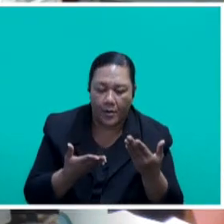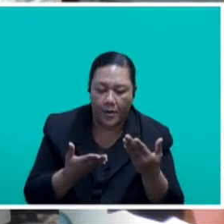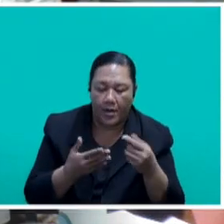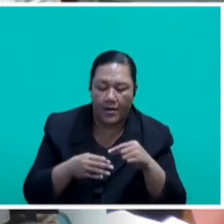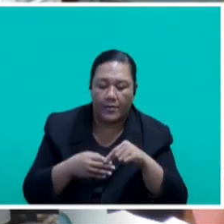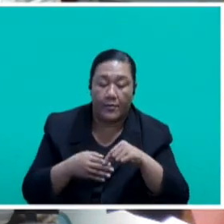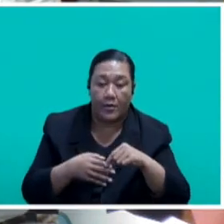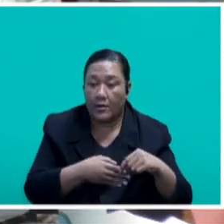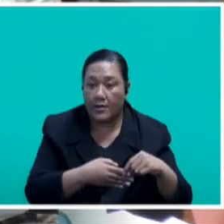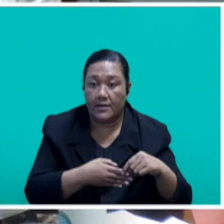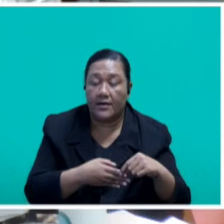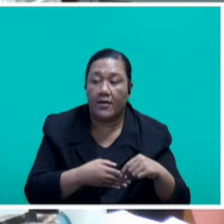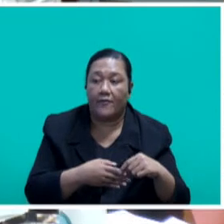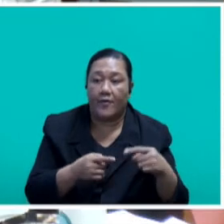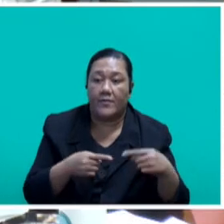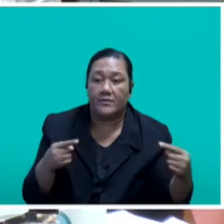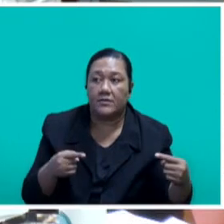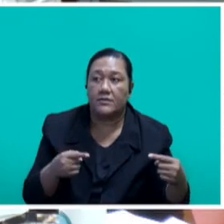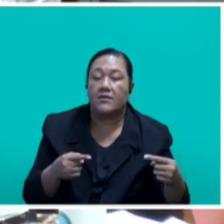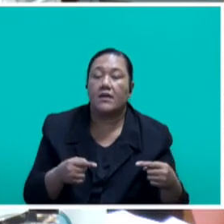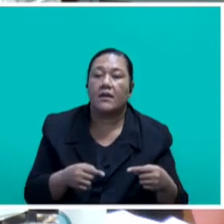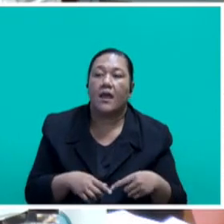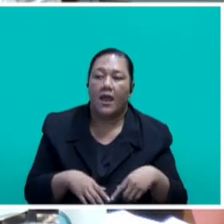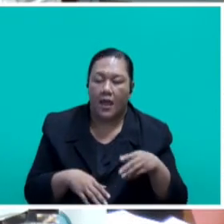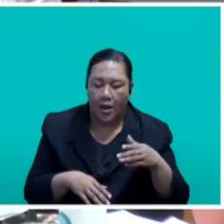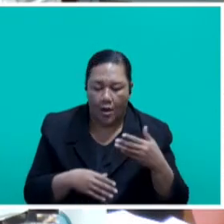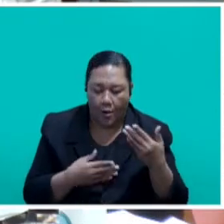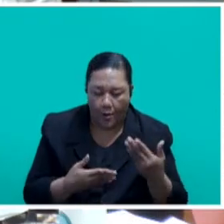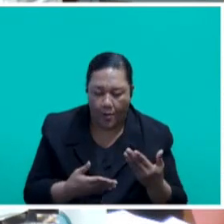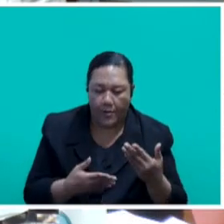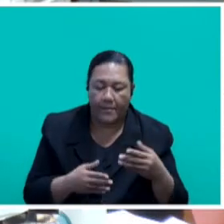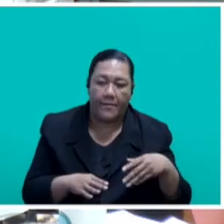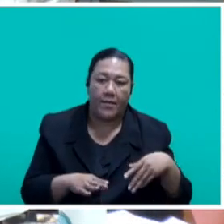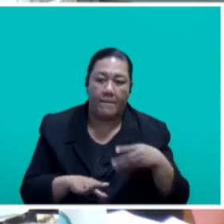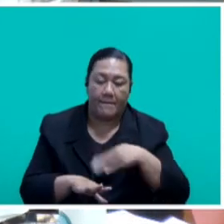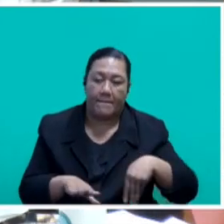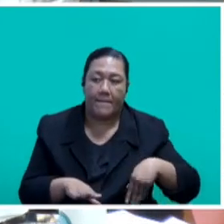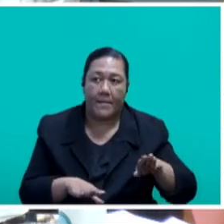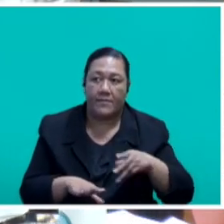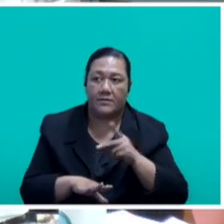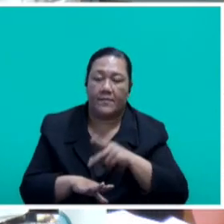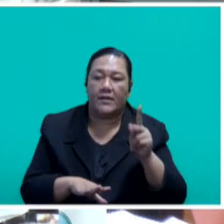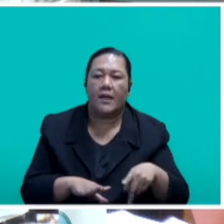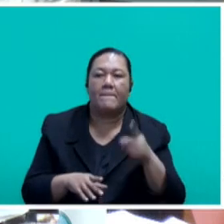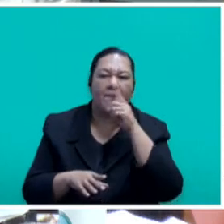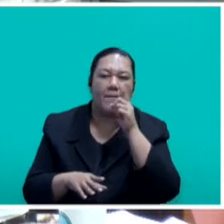of this legislature, and to the people of Fiji who are